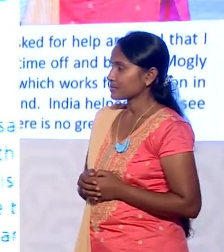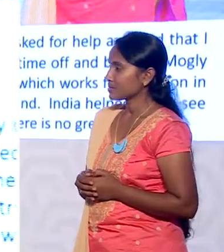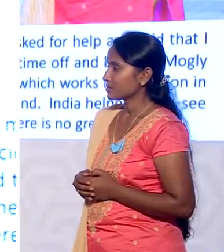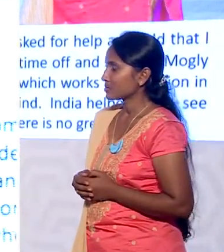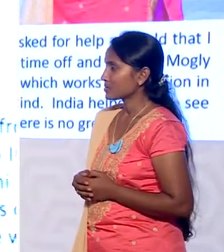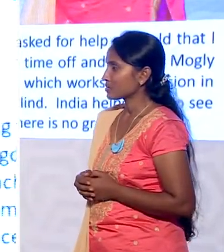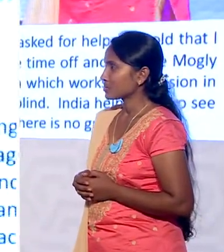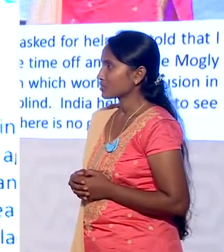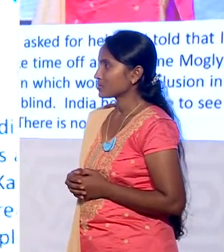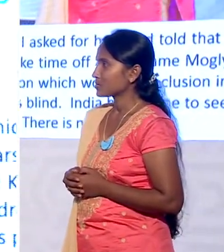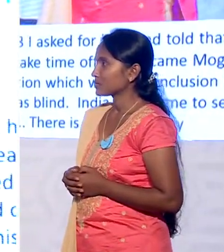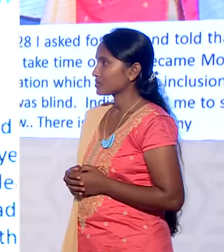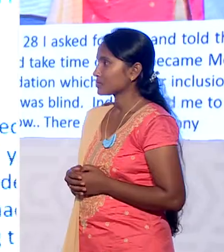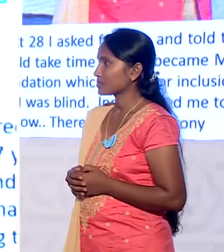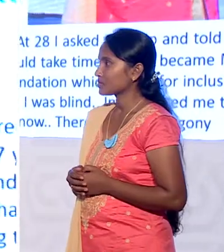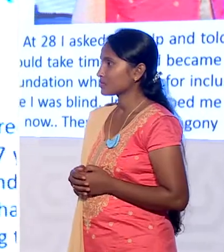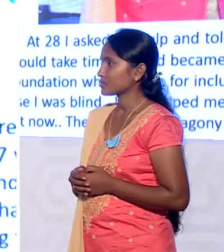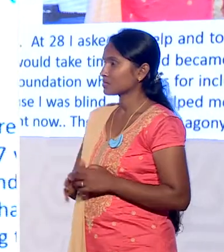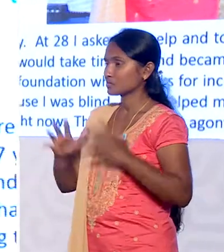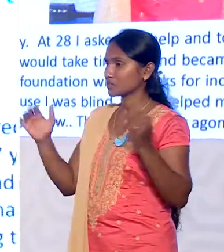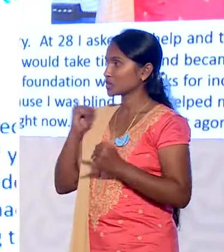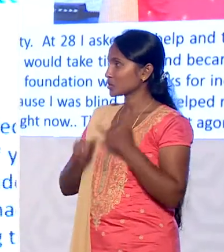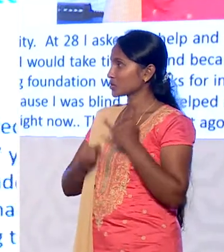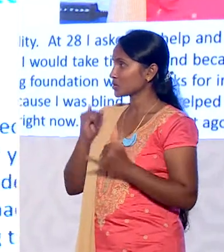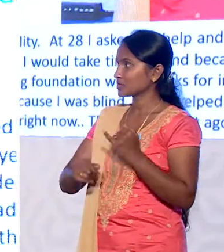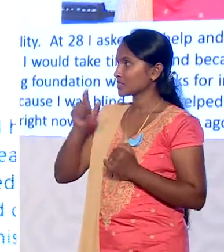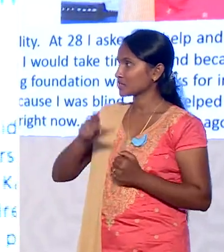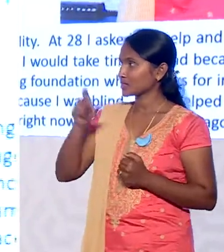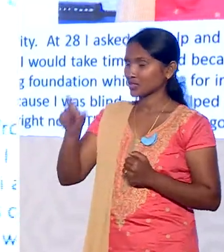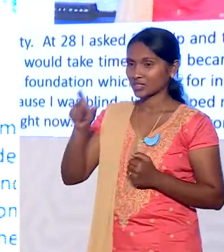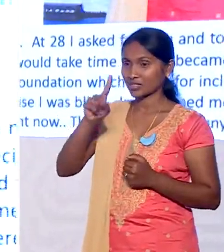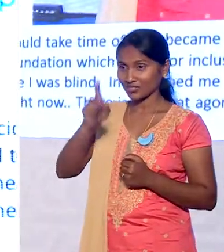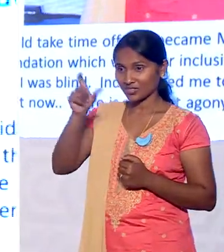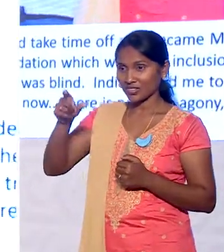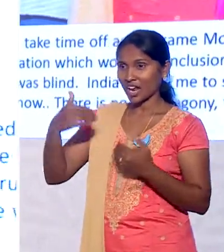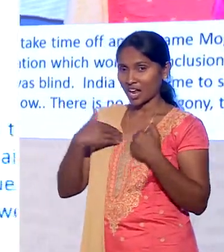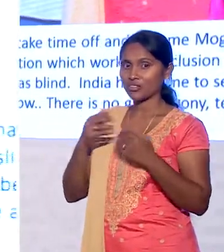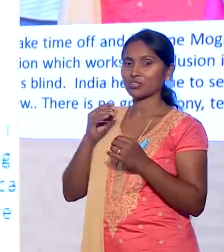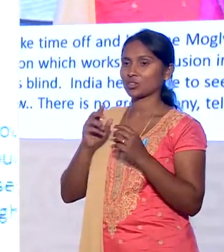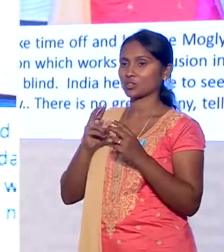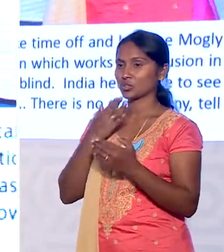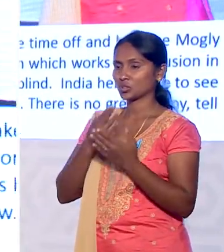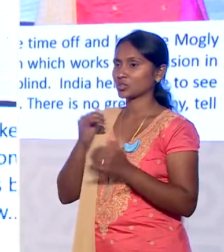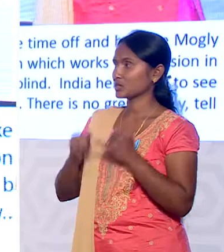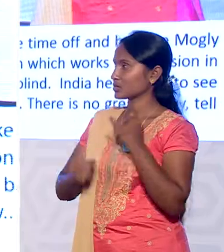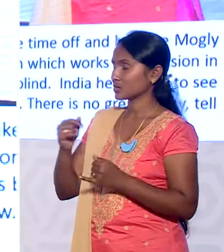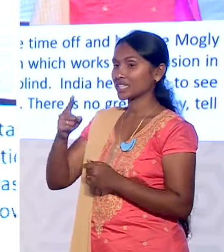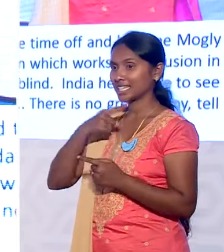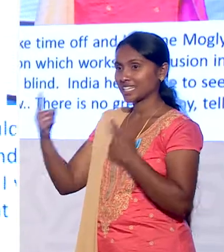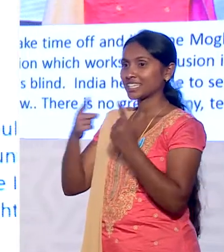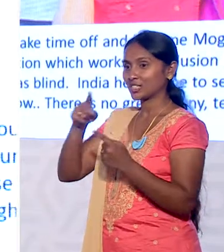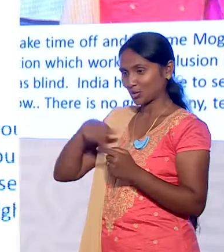ourselves. Tell your story. Every one of you, tell your story. Help each other tell your